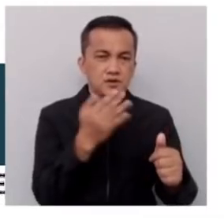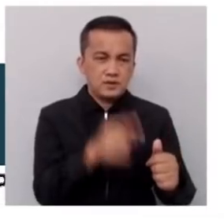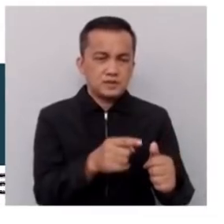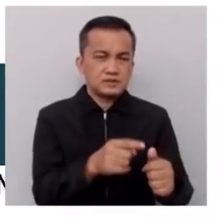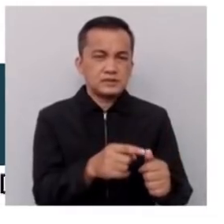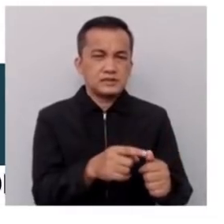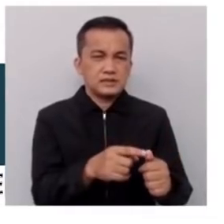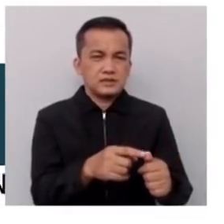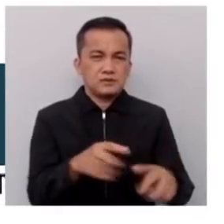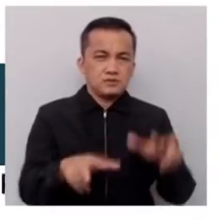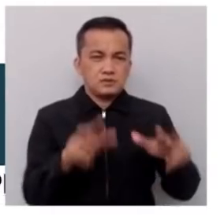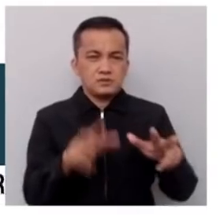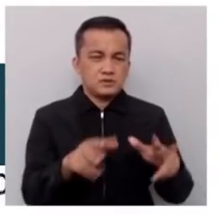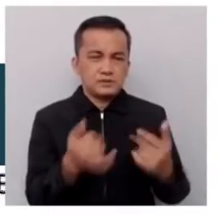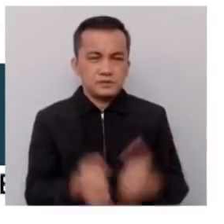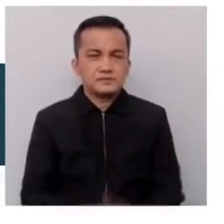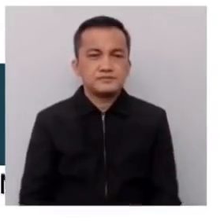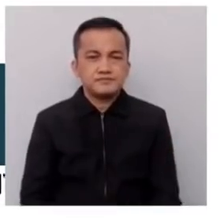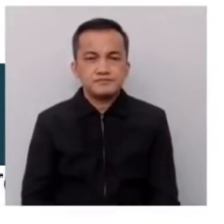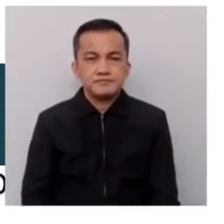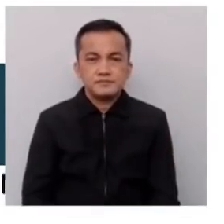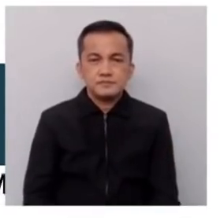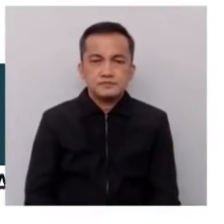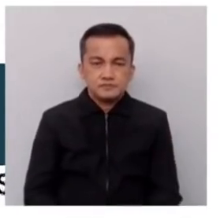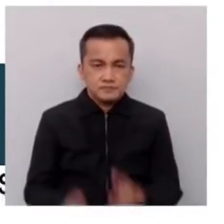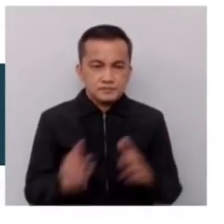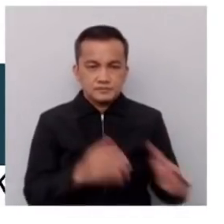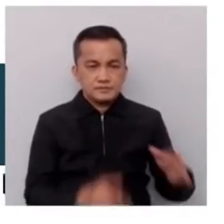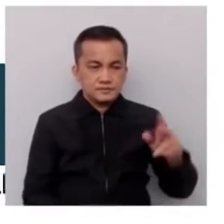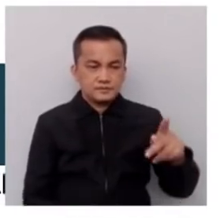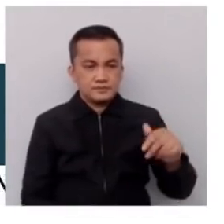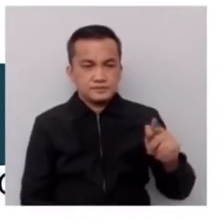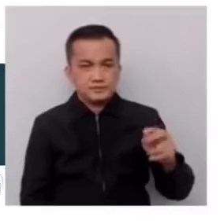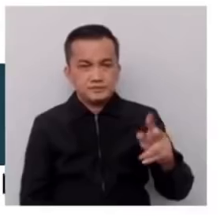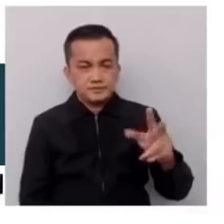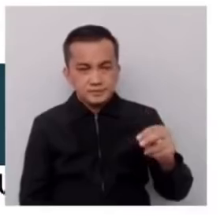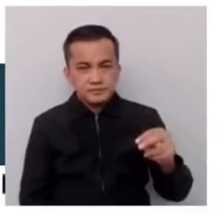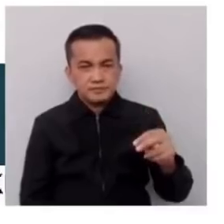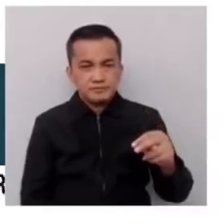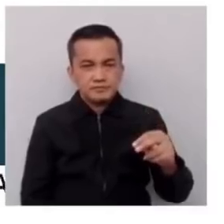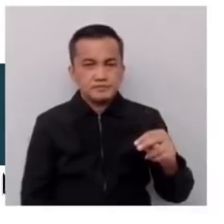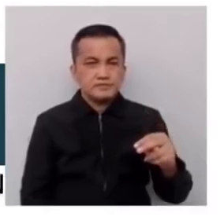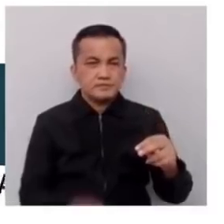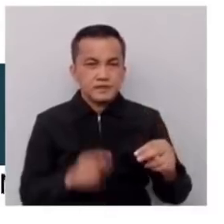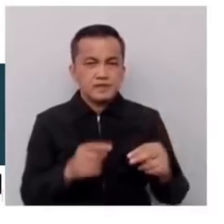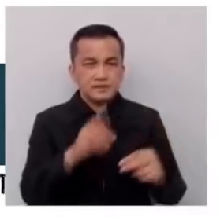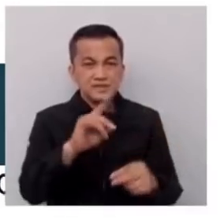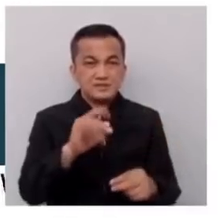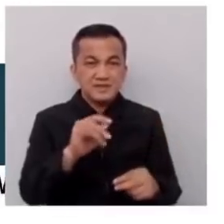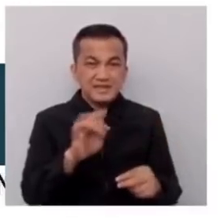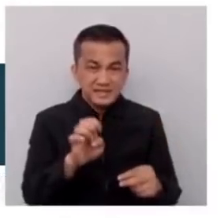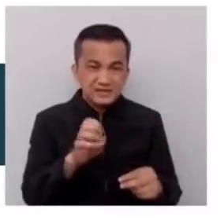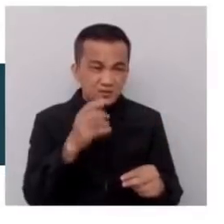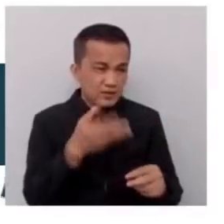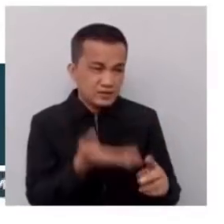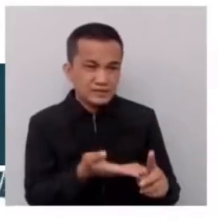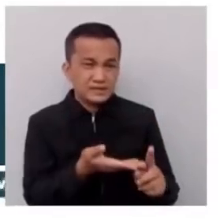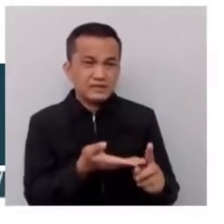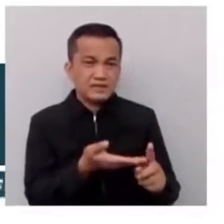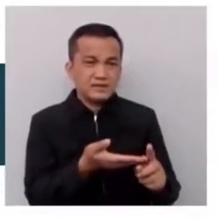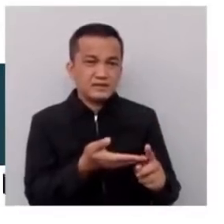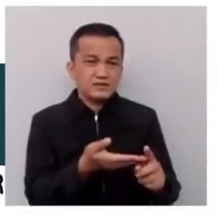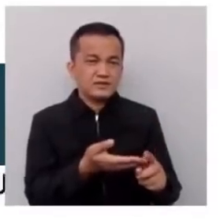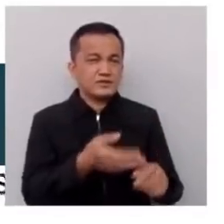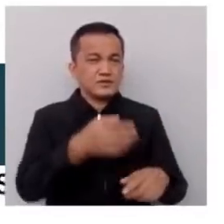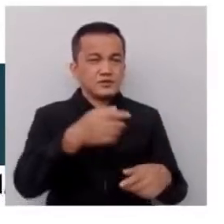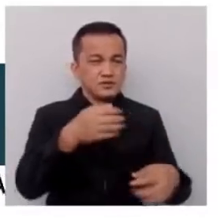desperate right now. It's in the case of Palparan, it also reeks of desperation because he is also a convicted felon, and of